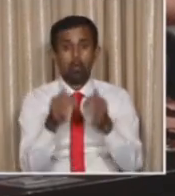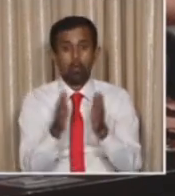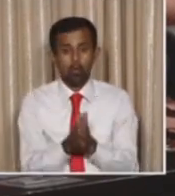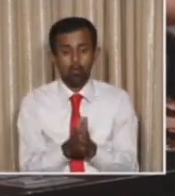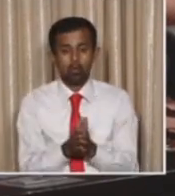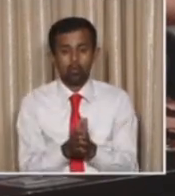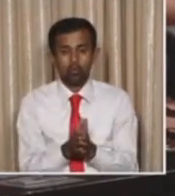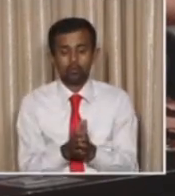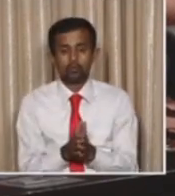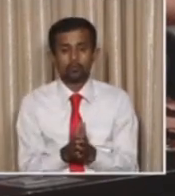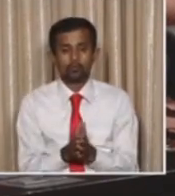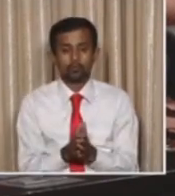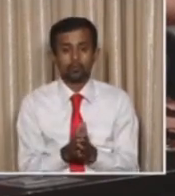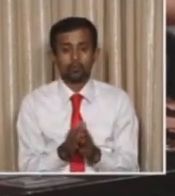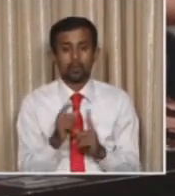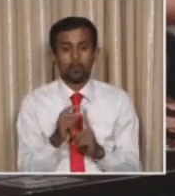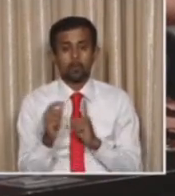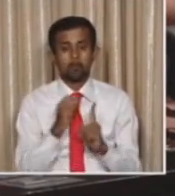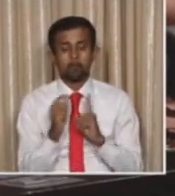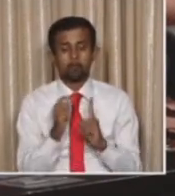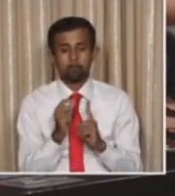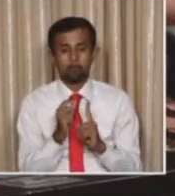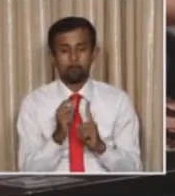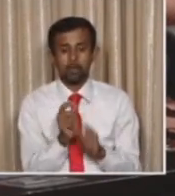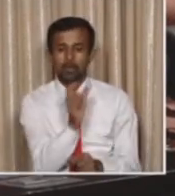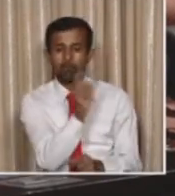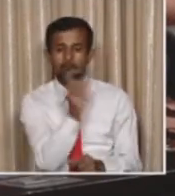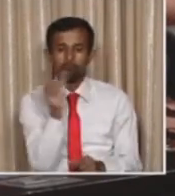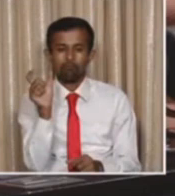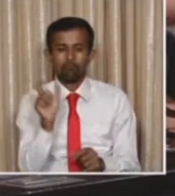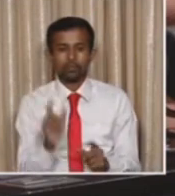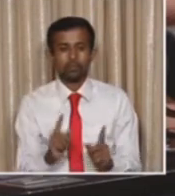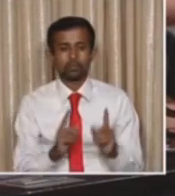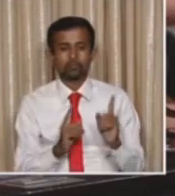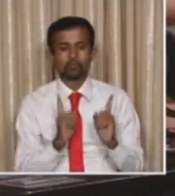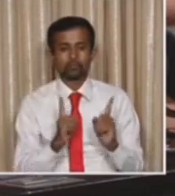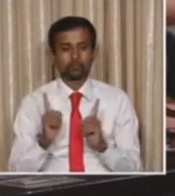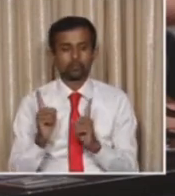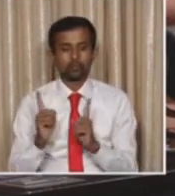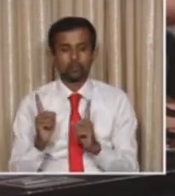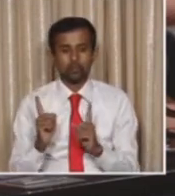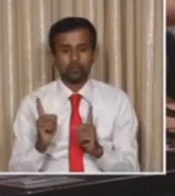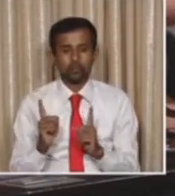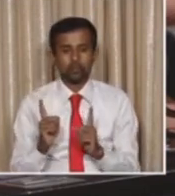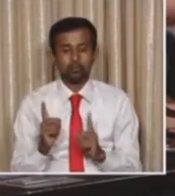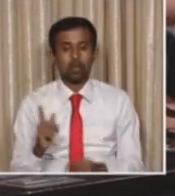very government is overseeing through its military